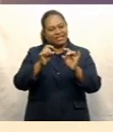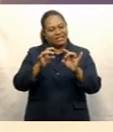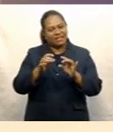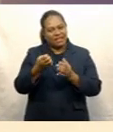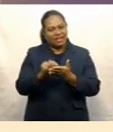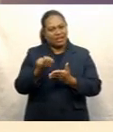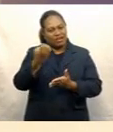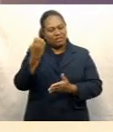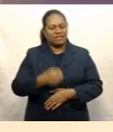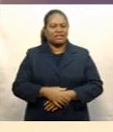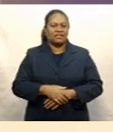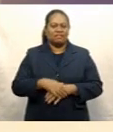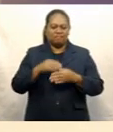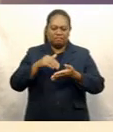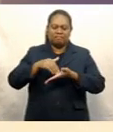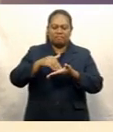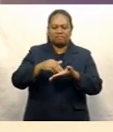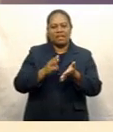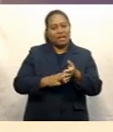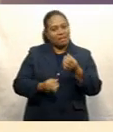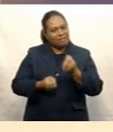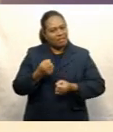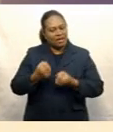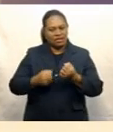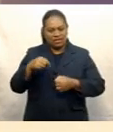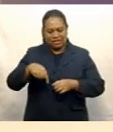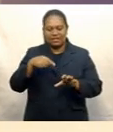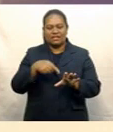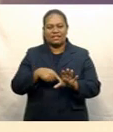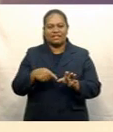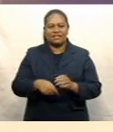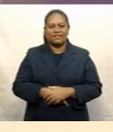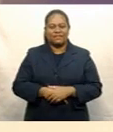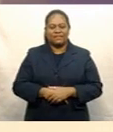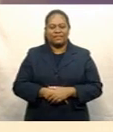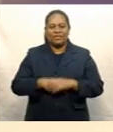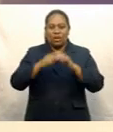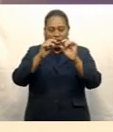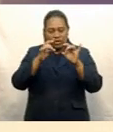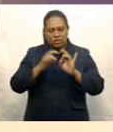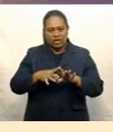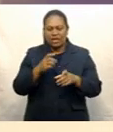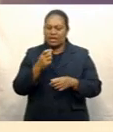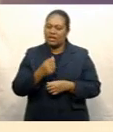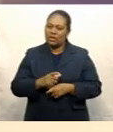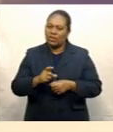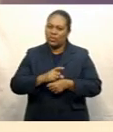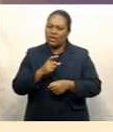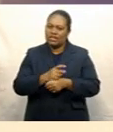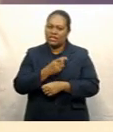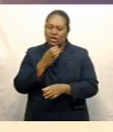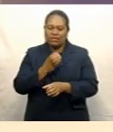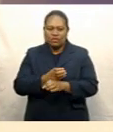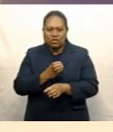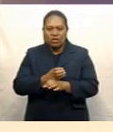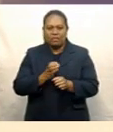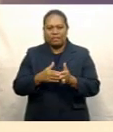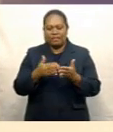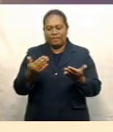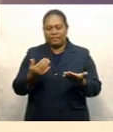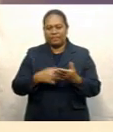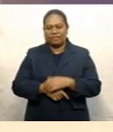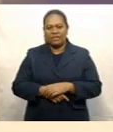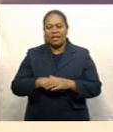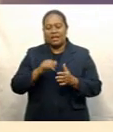biggest contribution to the March 2021 result. In Australia, job creation blew past expectations in May